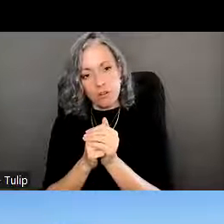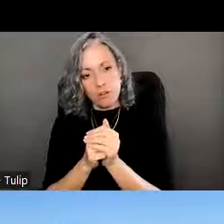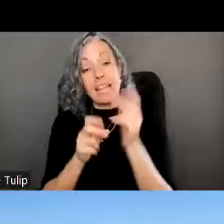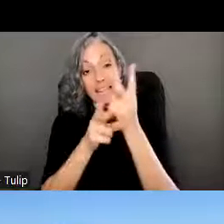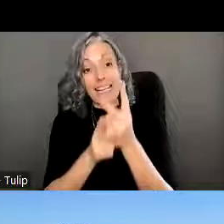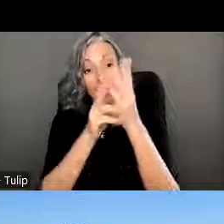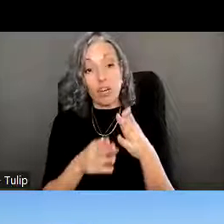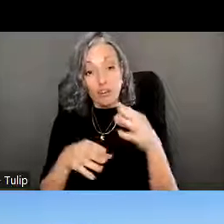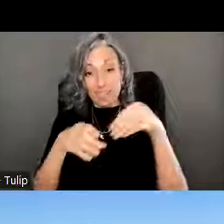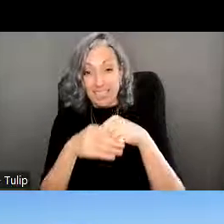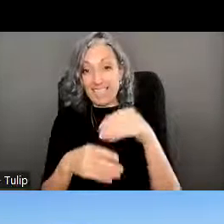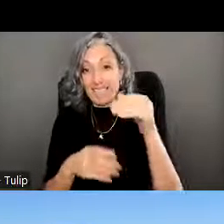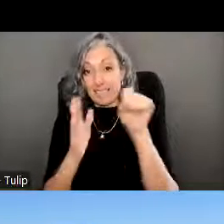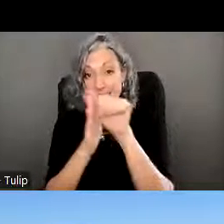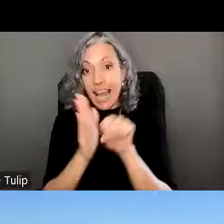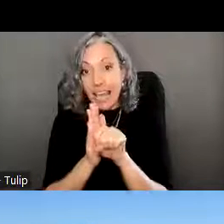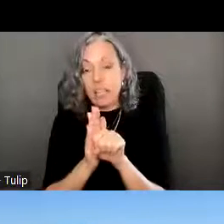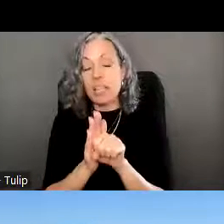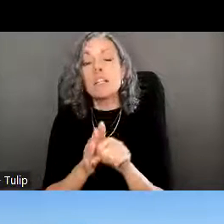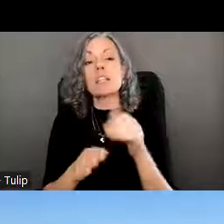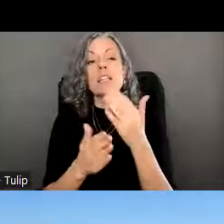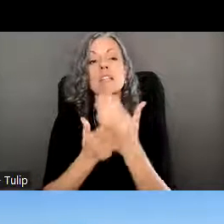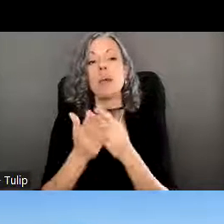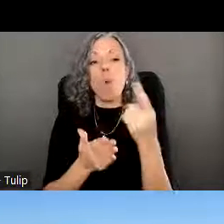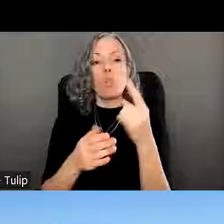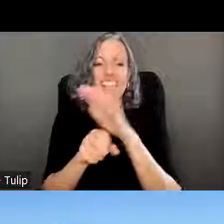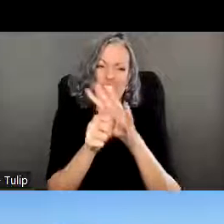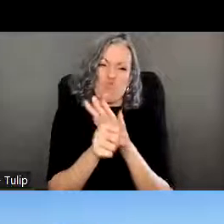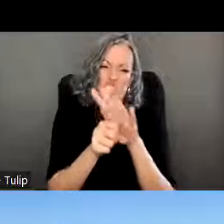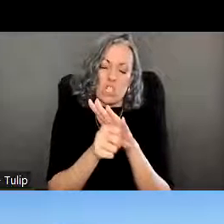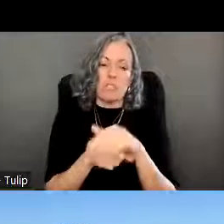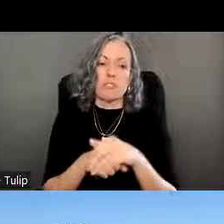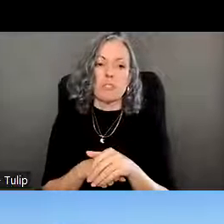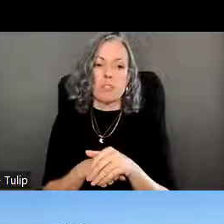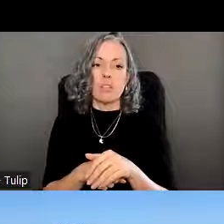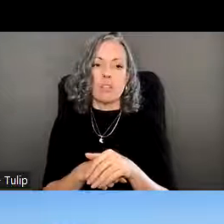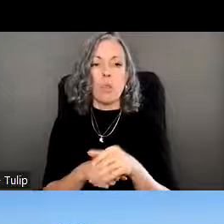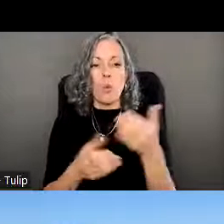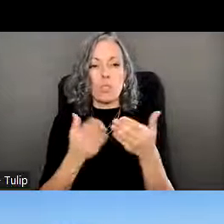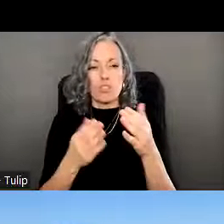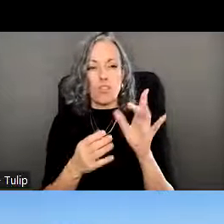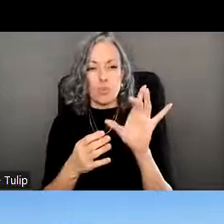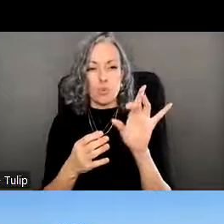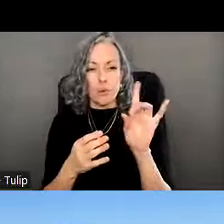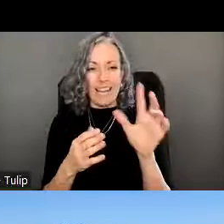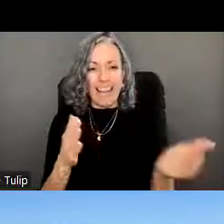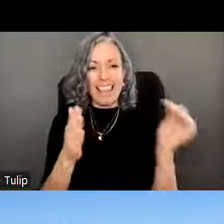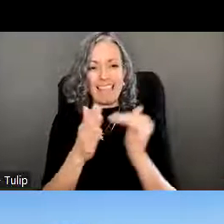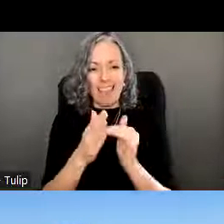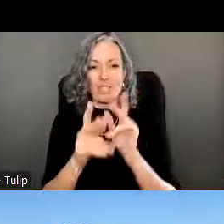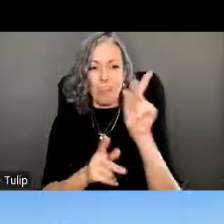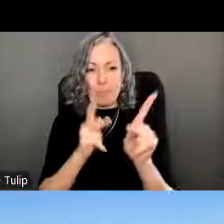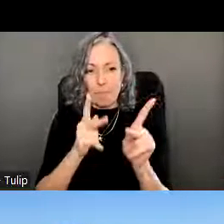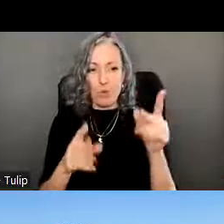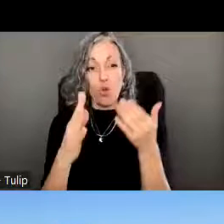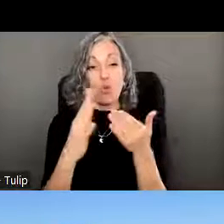caregivers throughout the state. Some were available only in those regions. We served about 28,000 people through these education